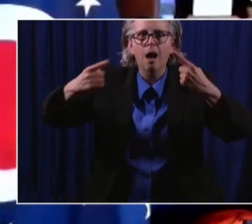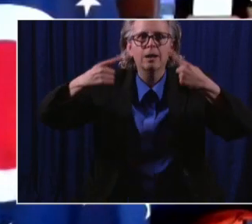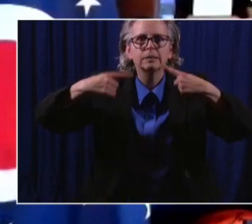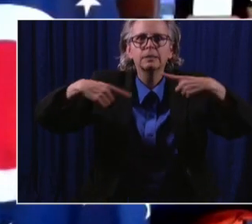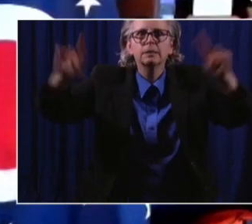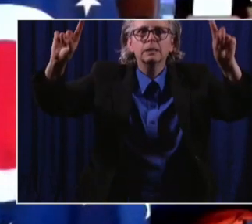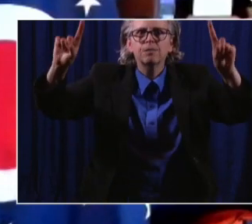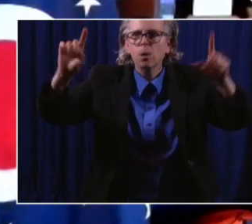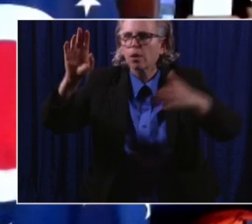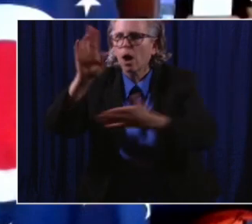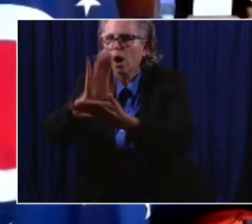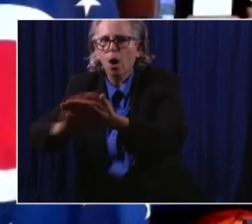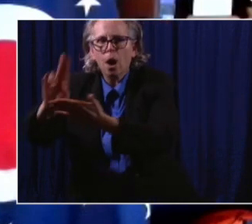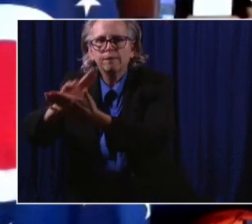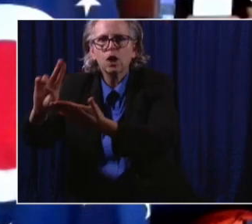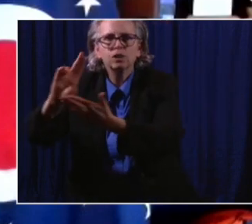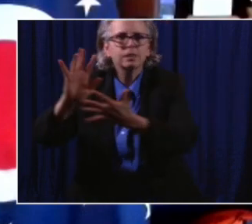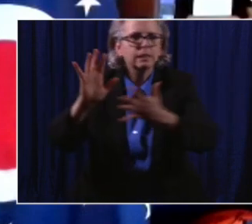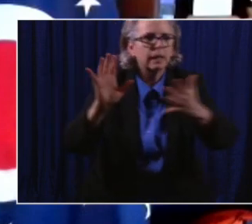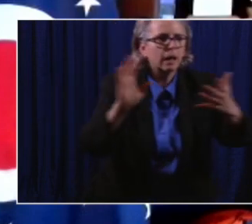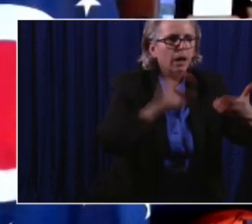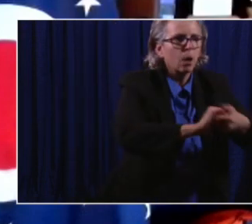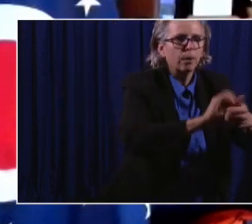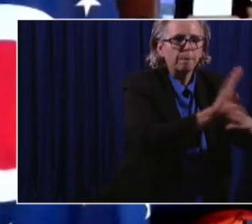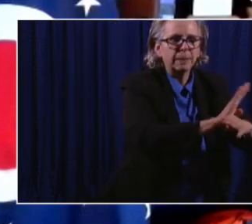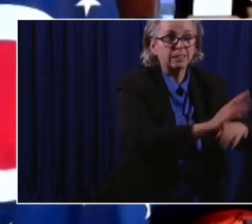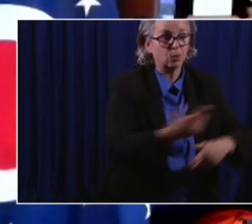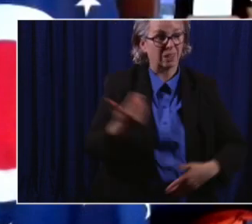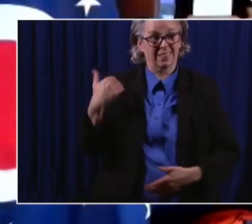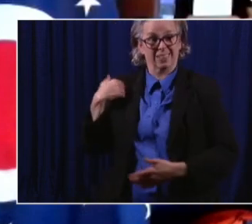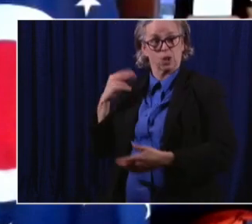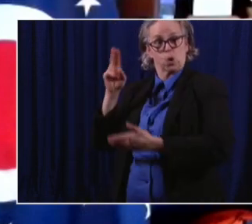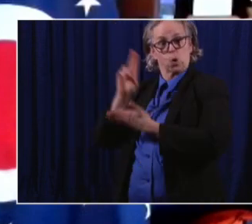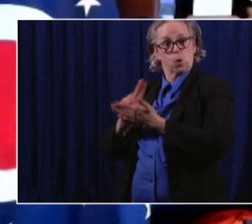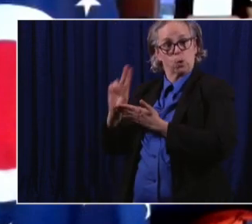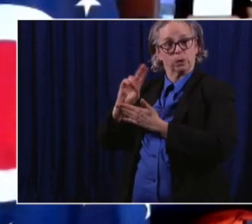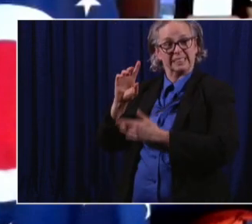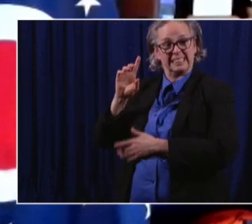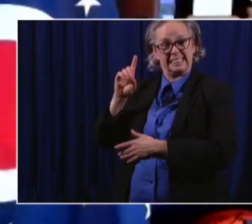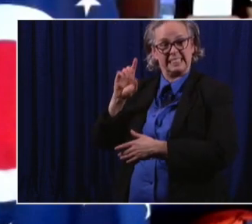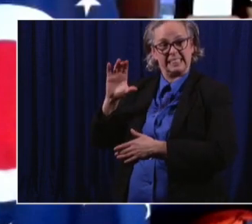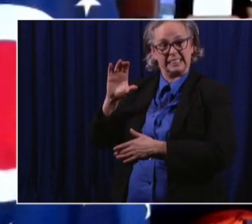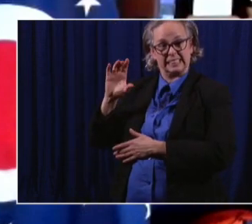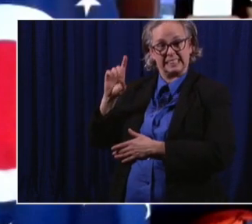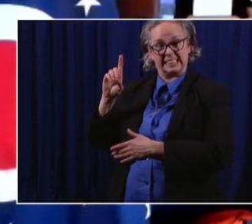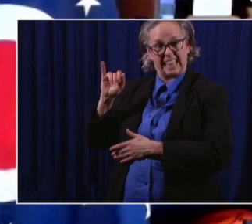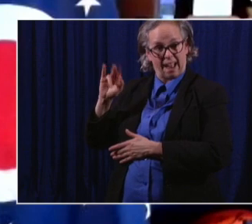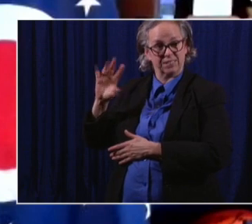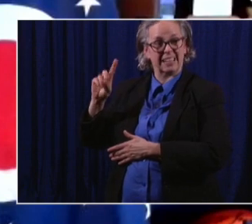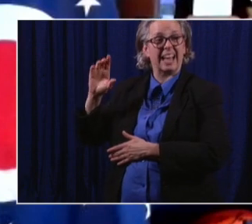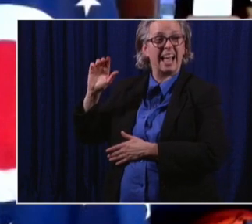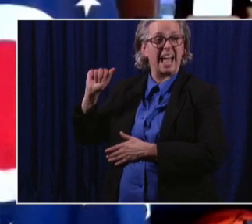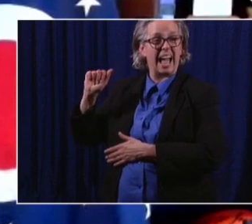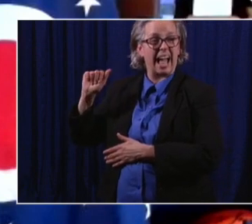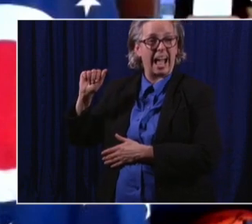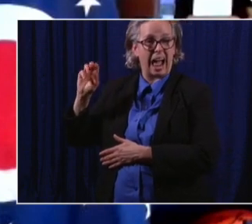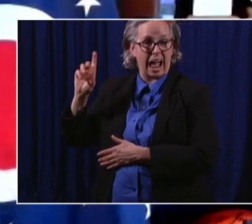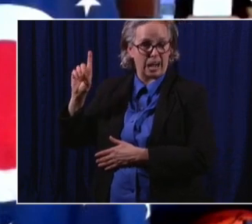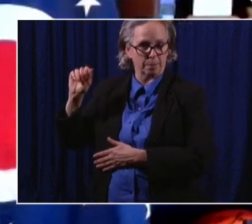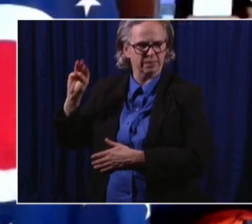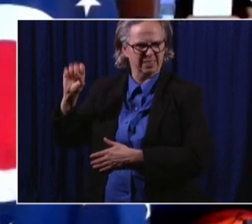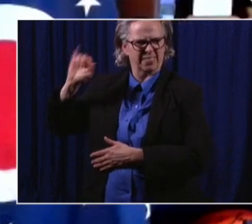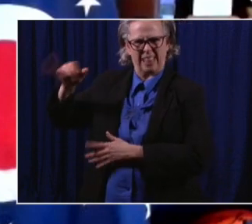last week with David Adams, who's UC's, the University of Cincinnati's Chief Innovation Officer and the head of the UC Research